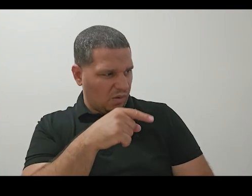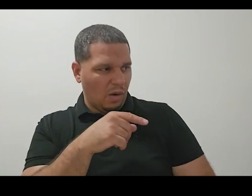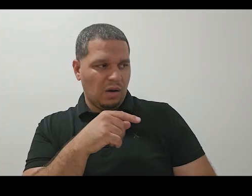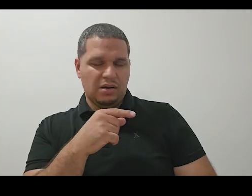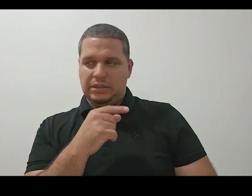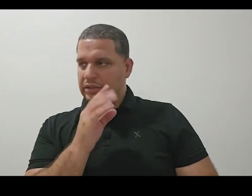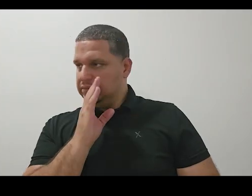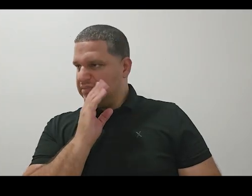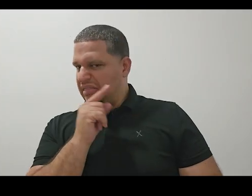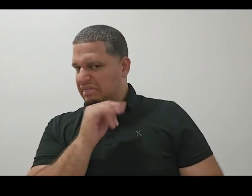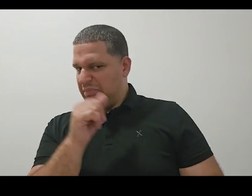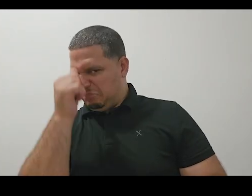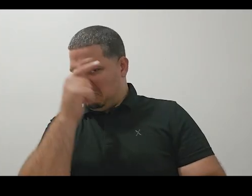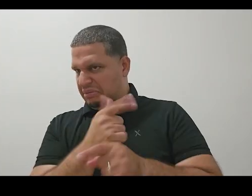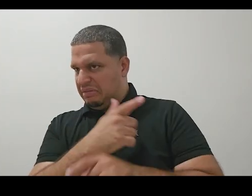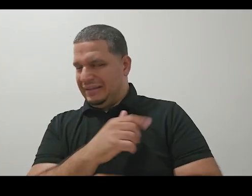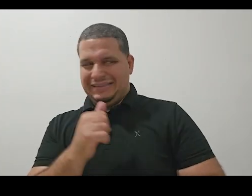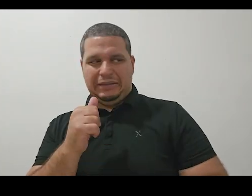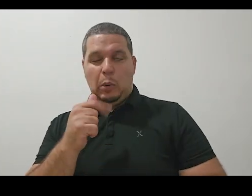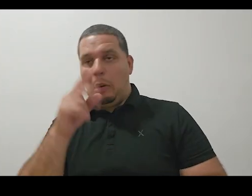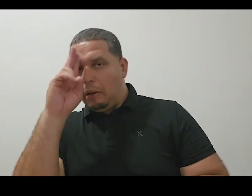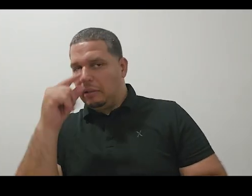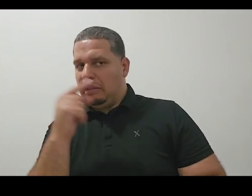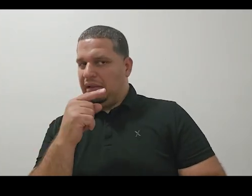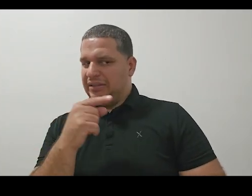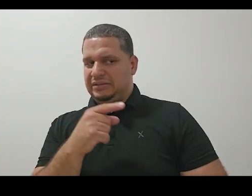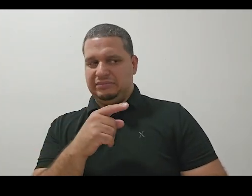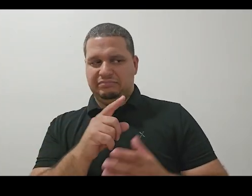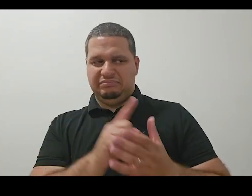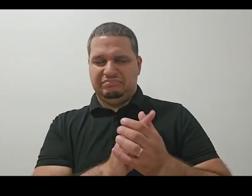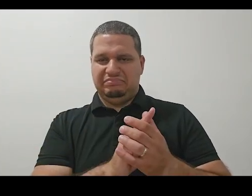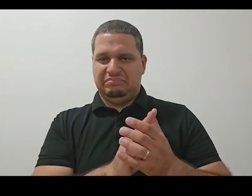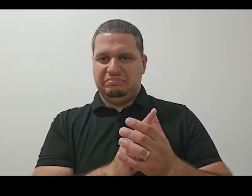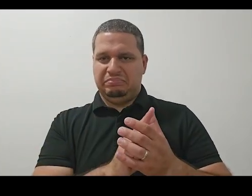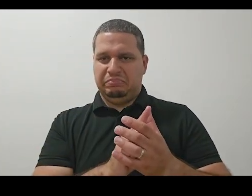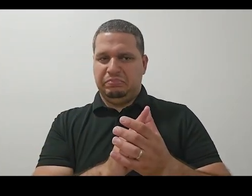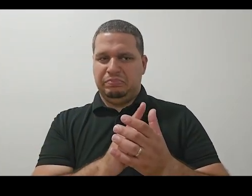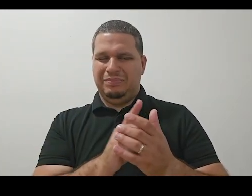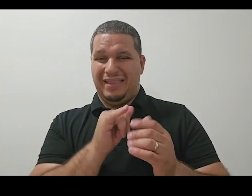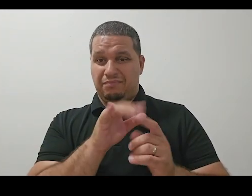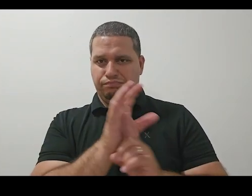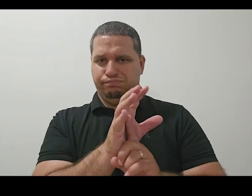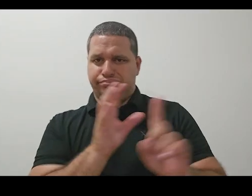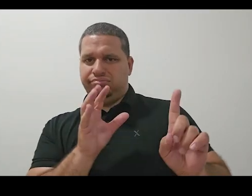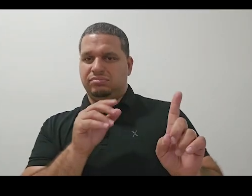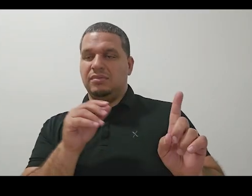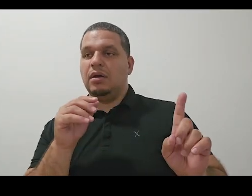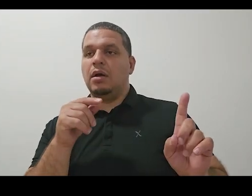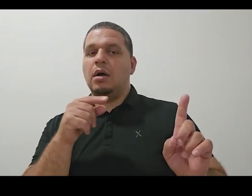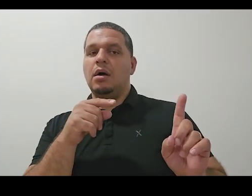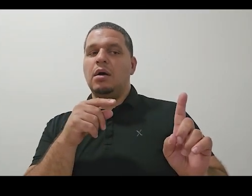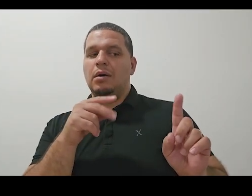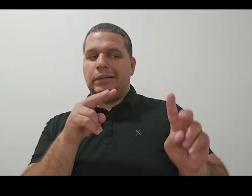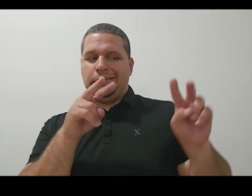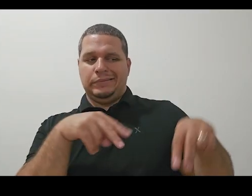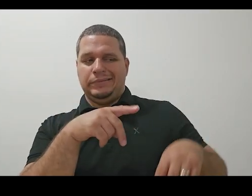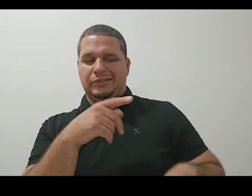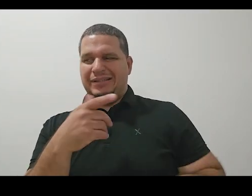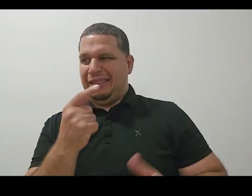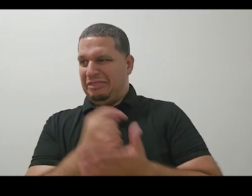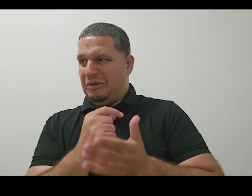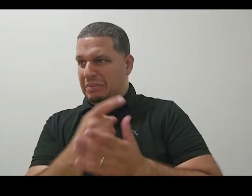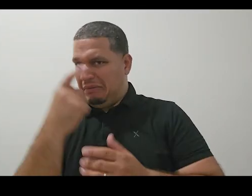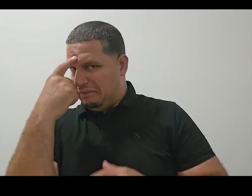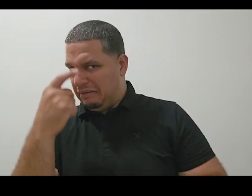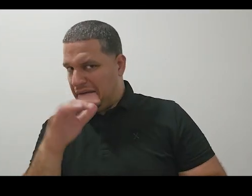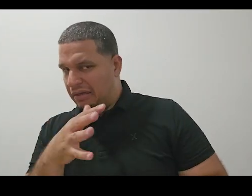that uncle, that brother, that sister that is isolated. You're amongst the group of people, but